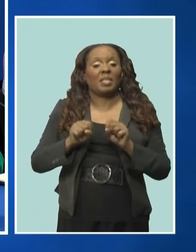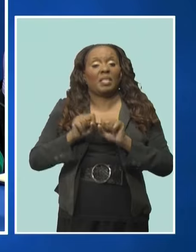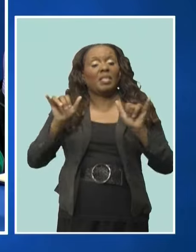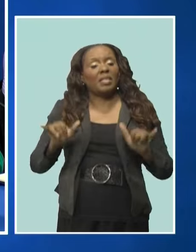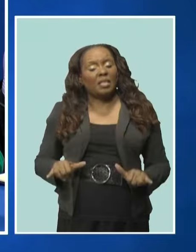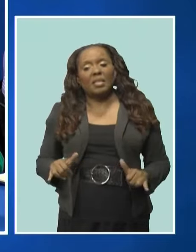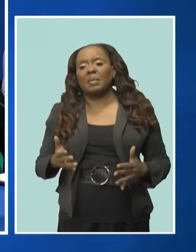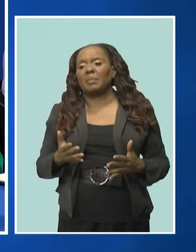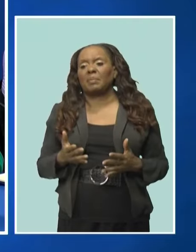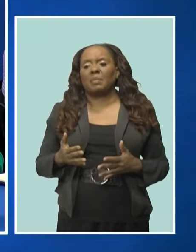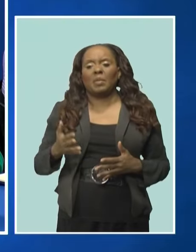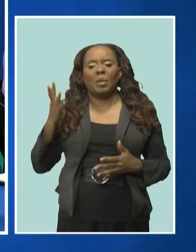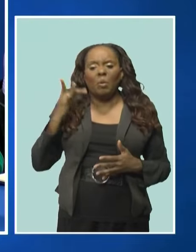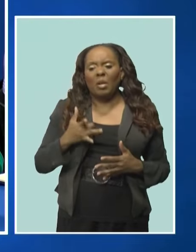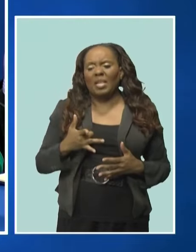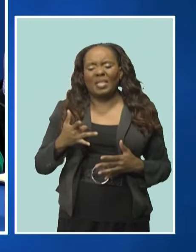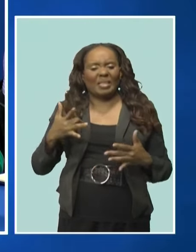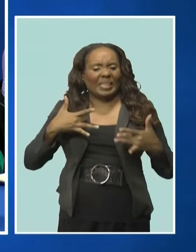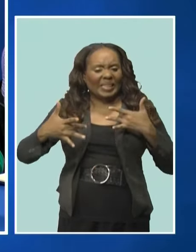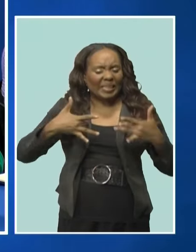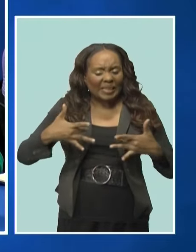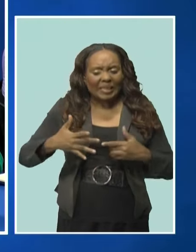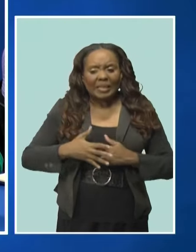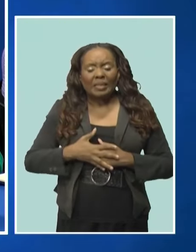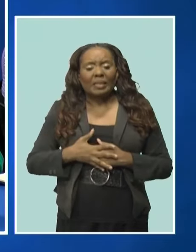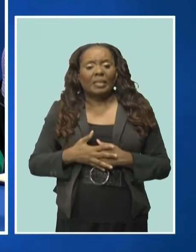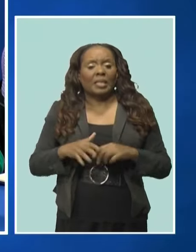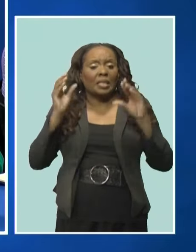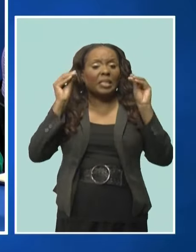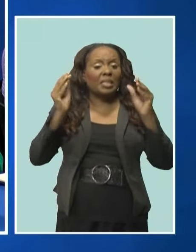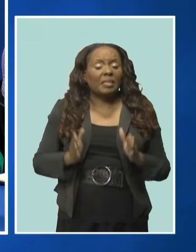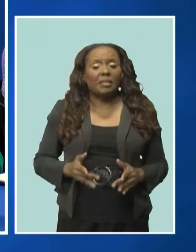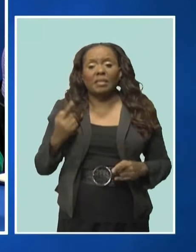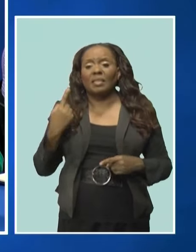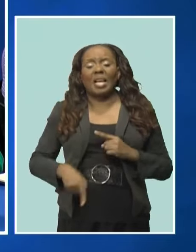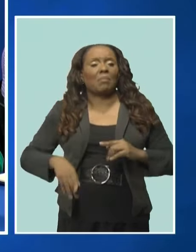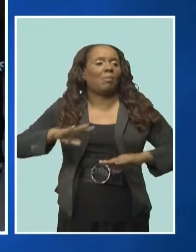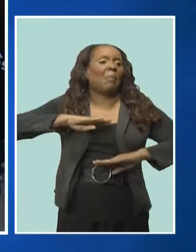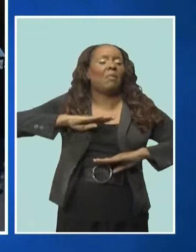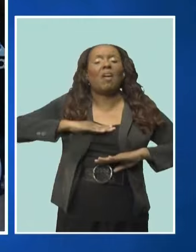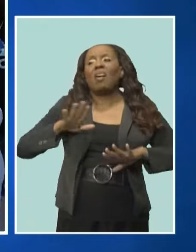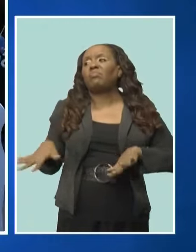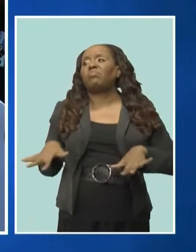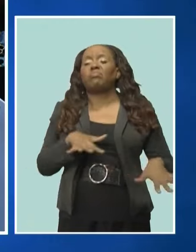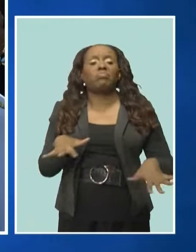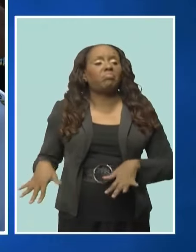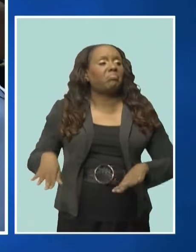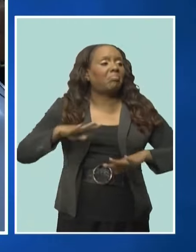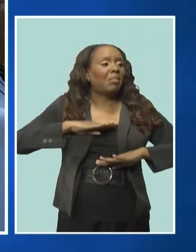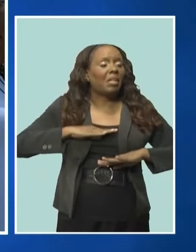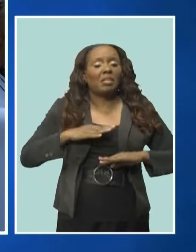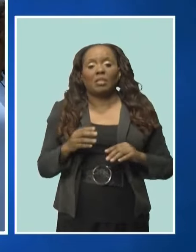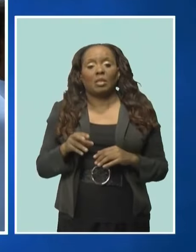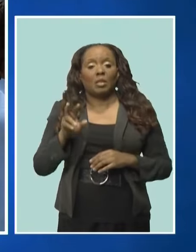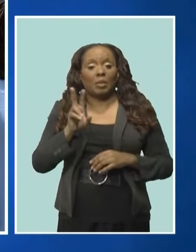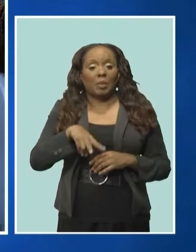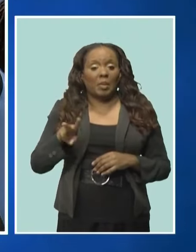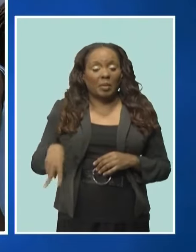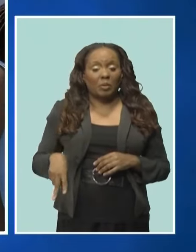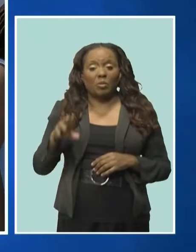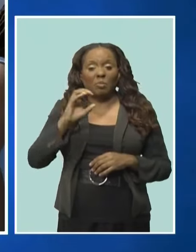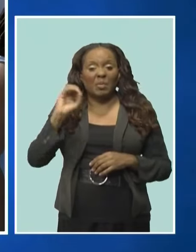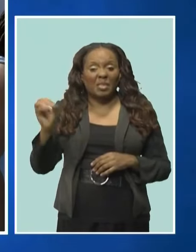raised concerns. She notes that educators cannot continue to be satisfied with 22% of students on average